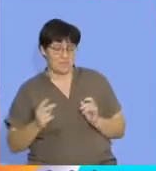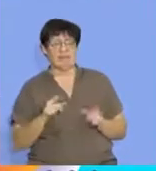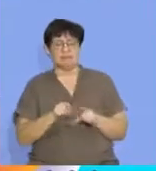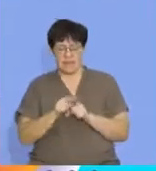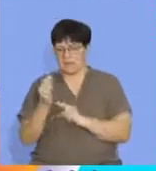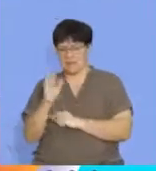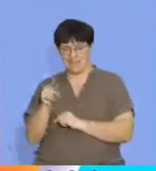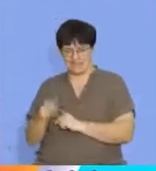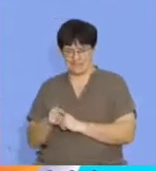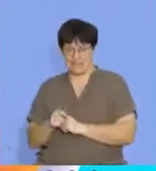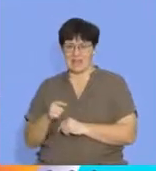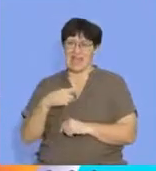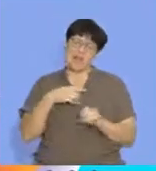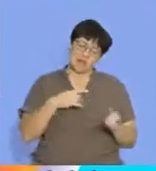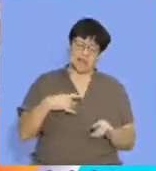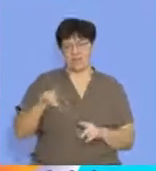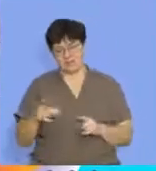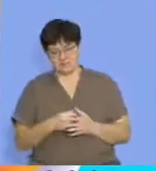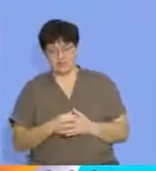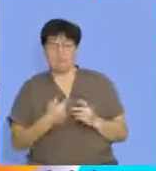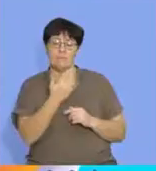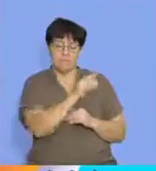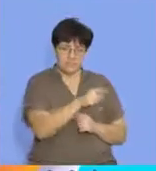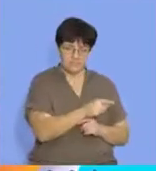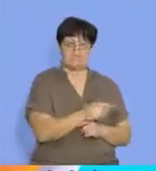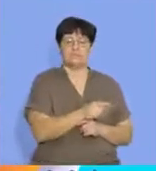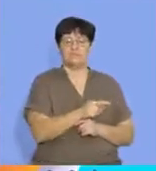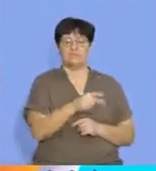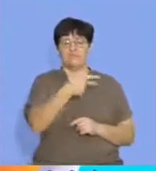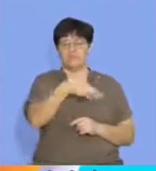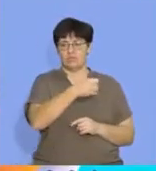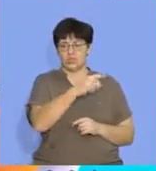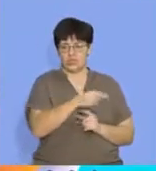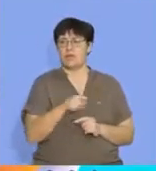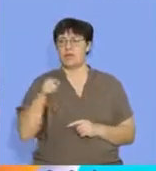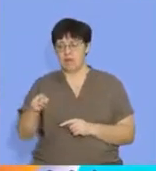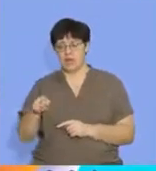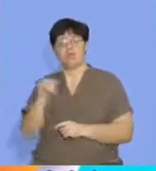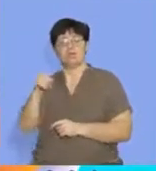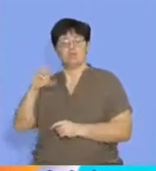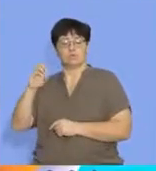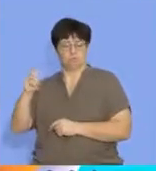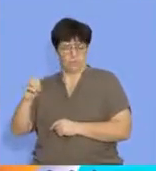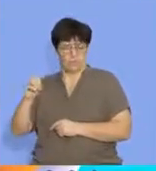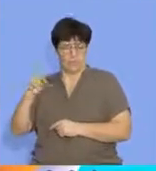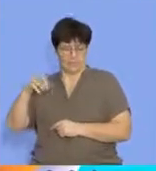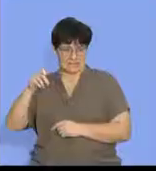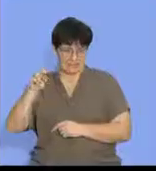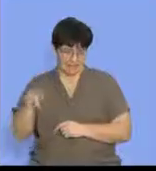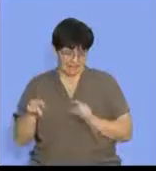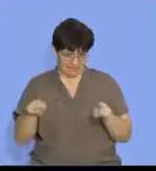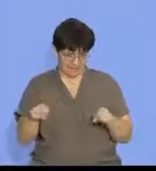type and the animal type. The plant, phytoplankton, the animal, zooplankton, because that's where you put animals in the zoo.